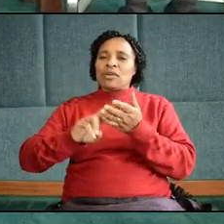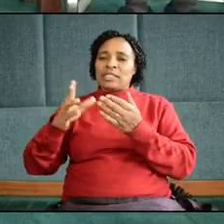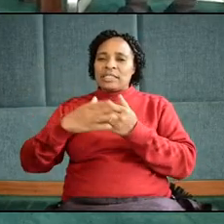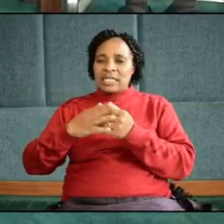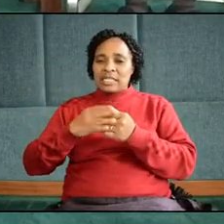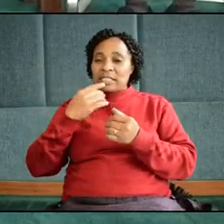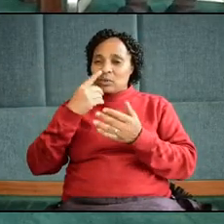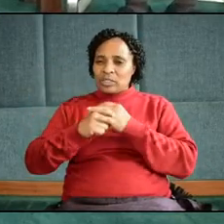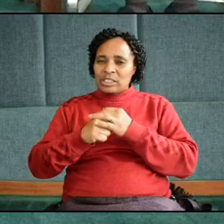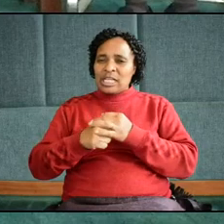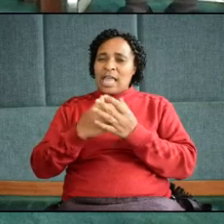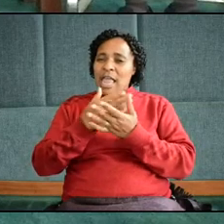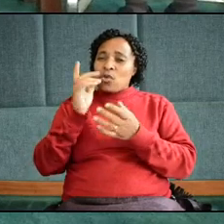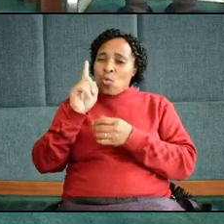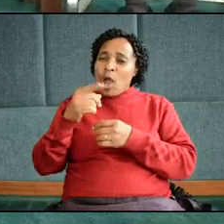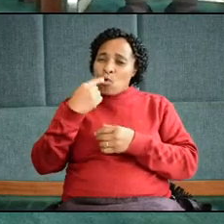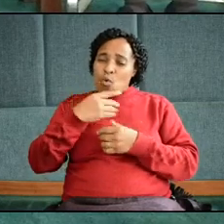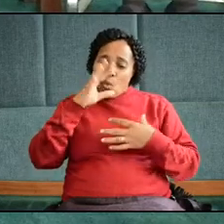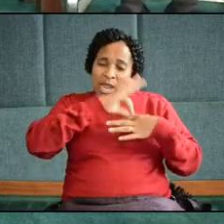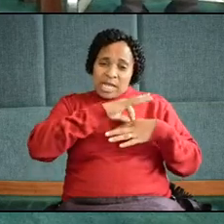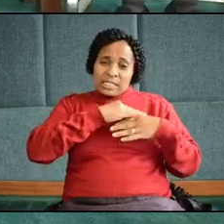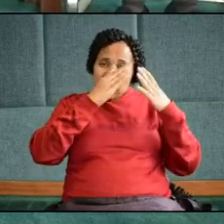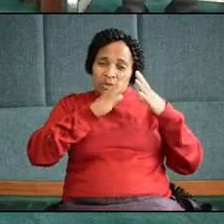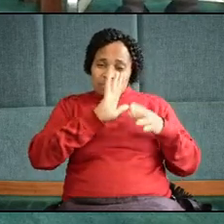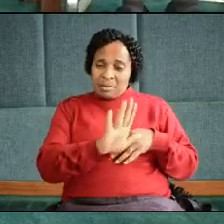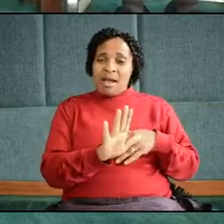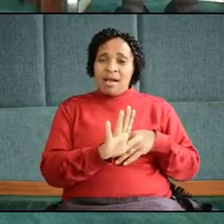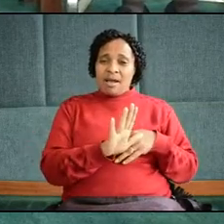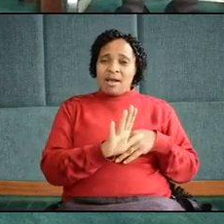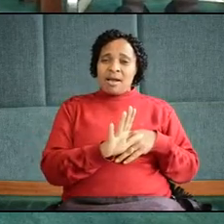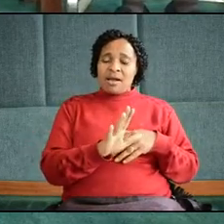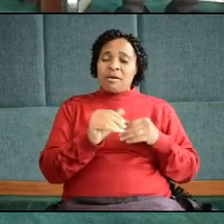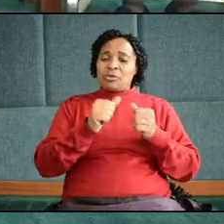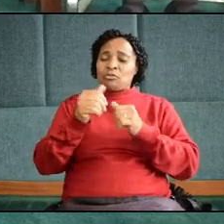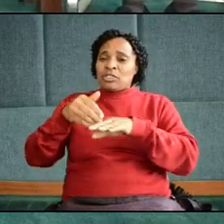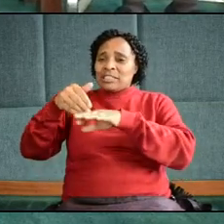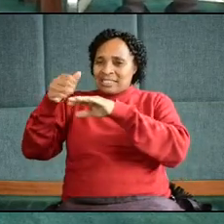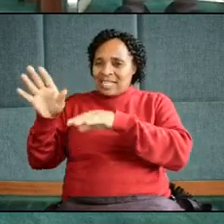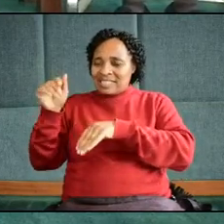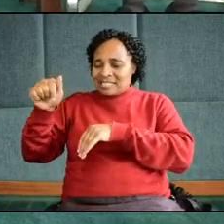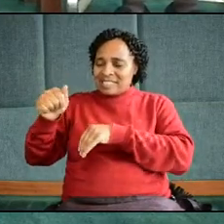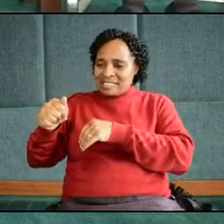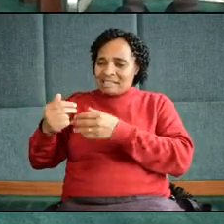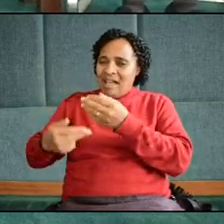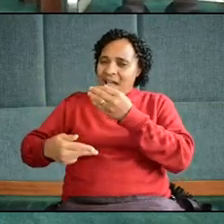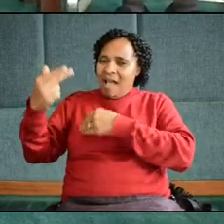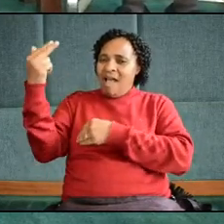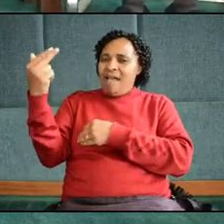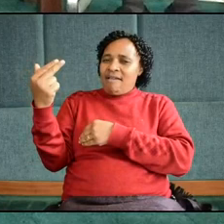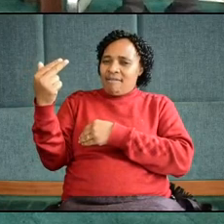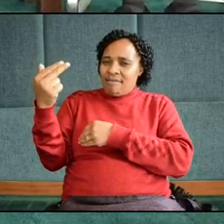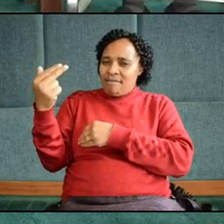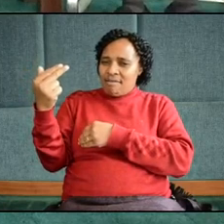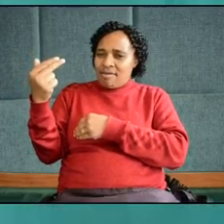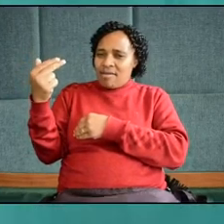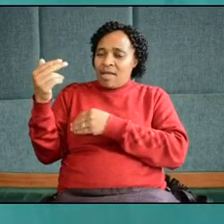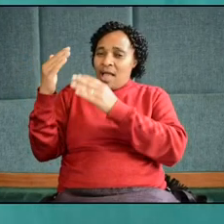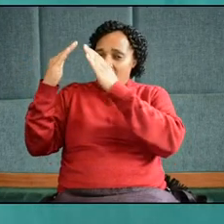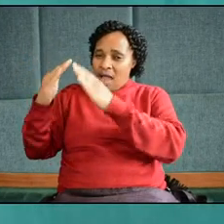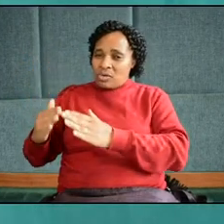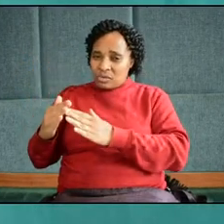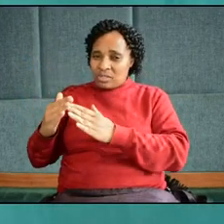him who covets evil gain for his house, that he may set his nest on high, that he may